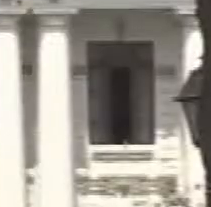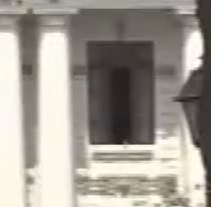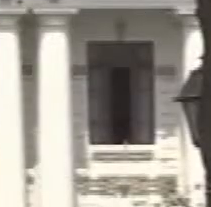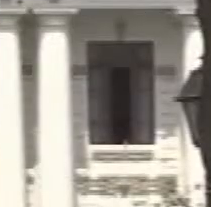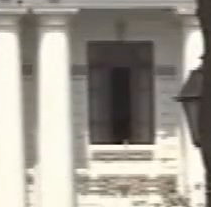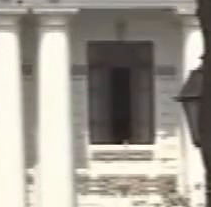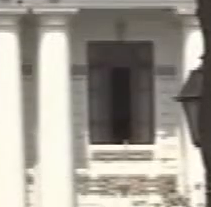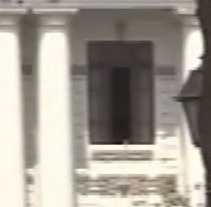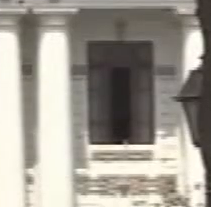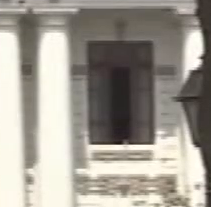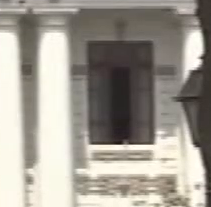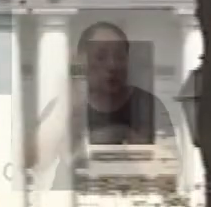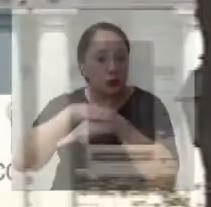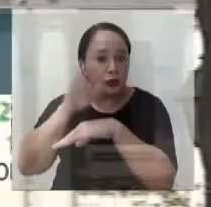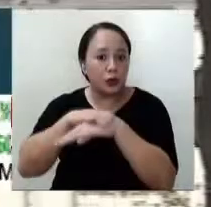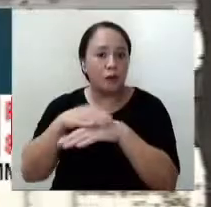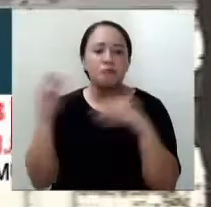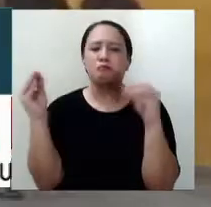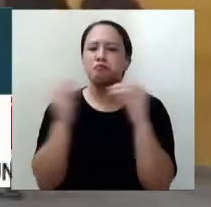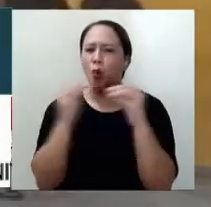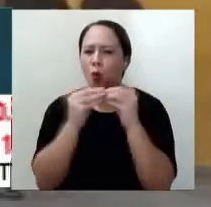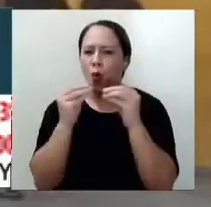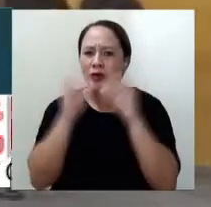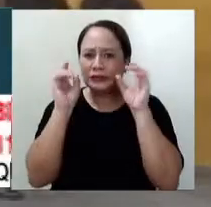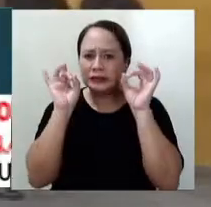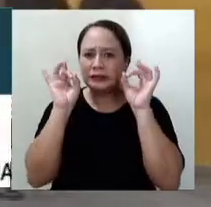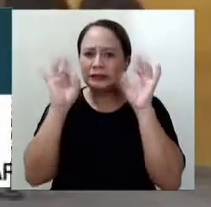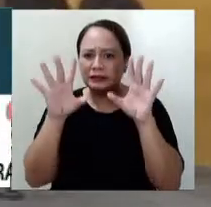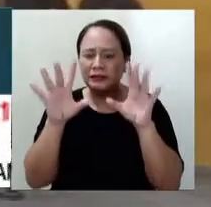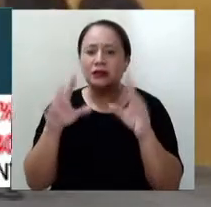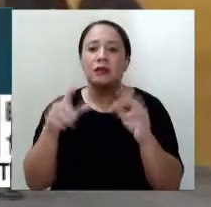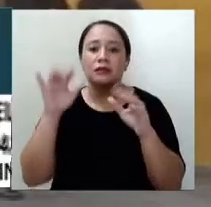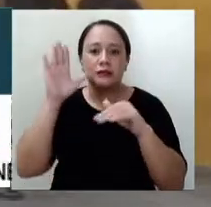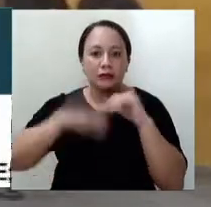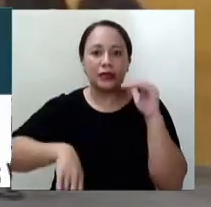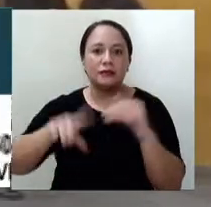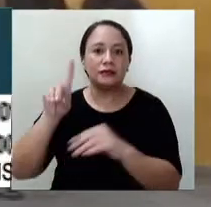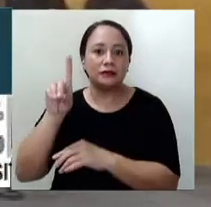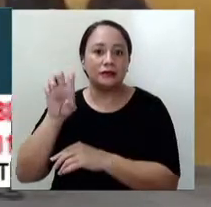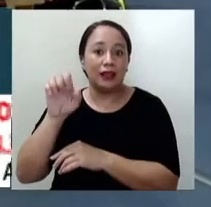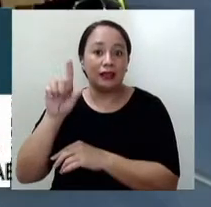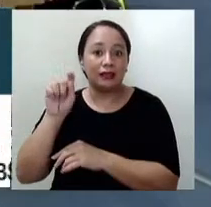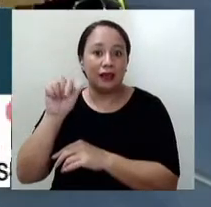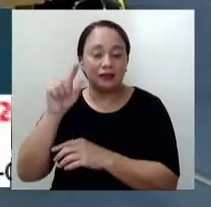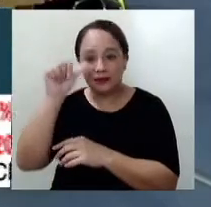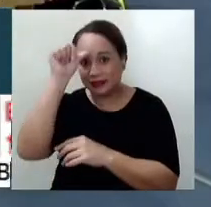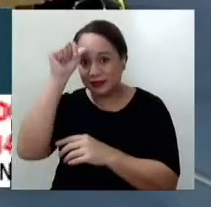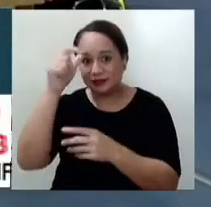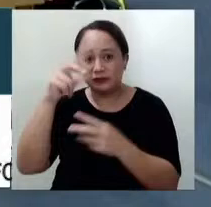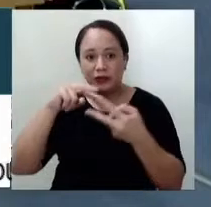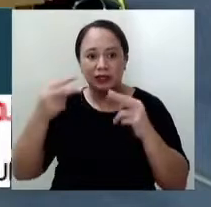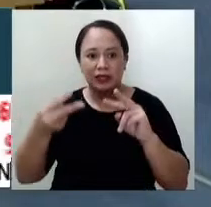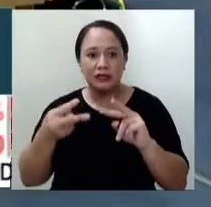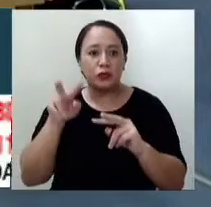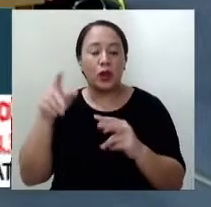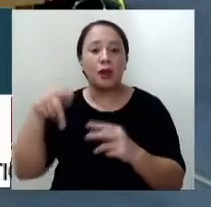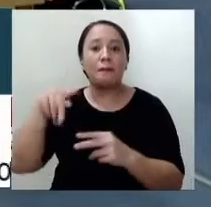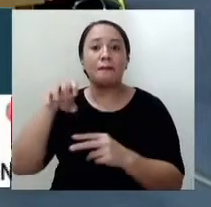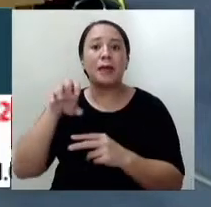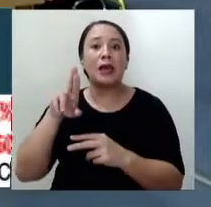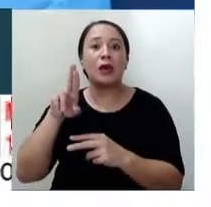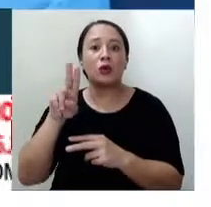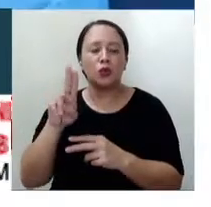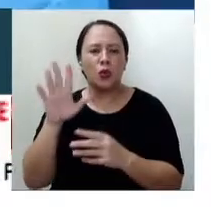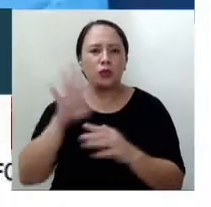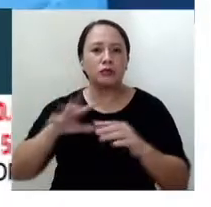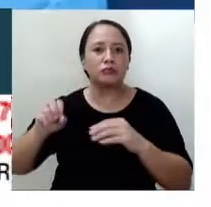warn it may be even more dangerous than the Delta variant. The Lambda strain was first detected in Peru and has spread to over